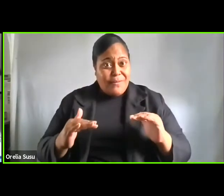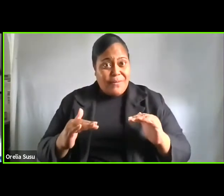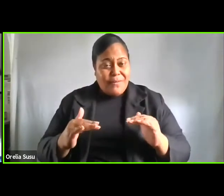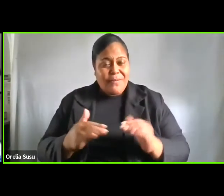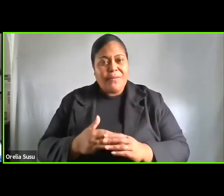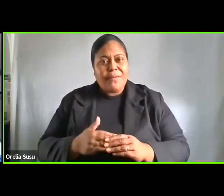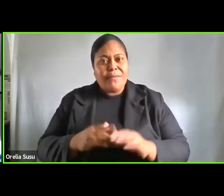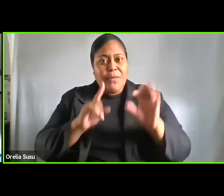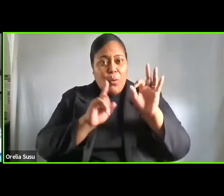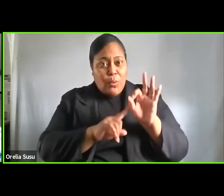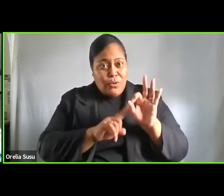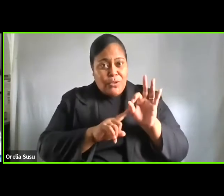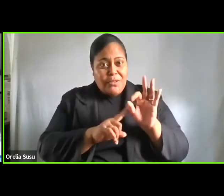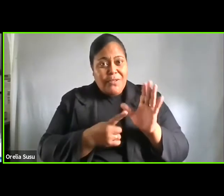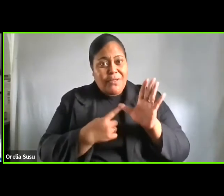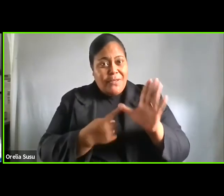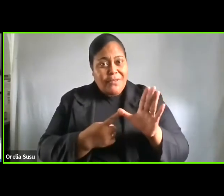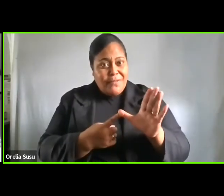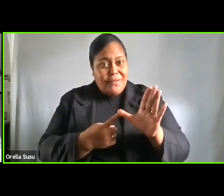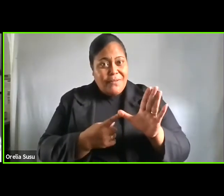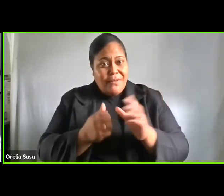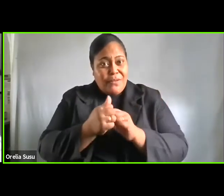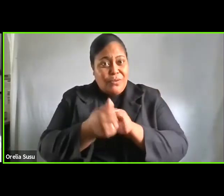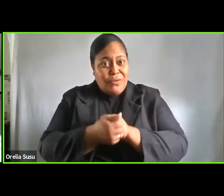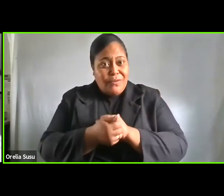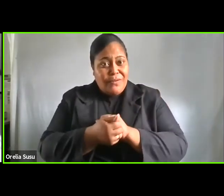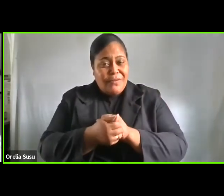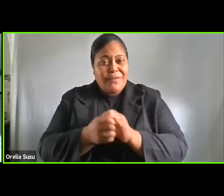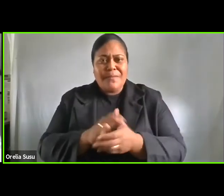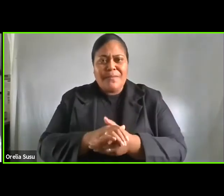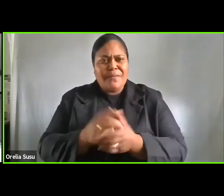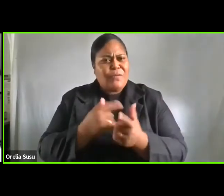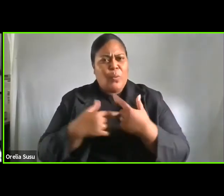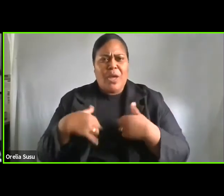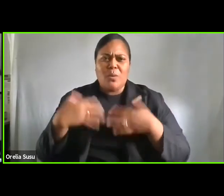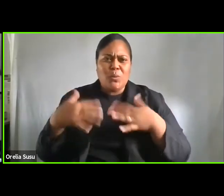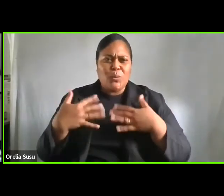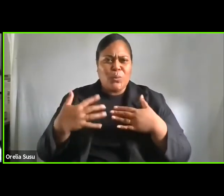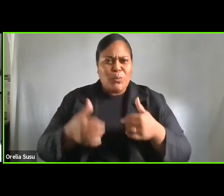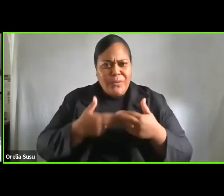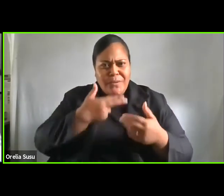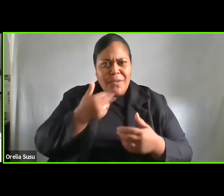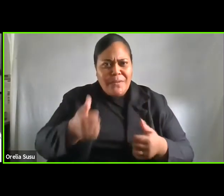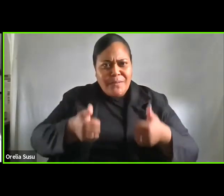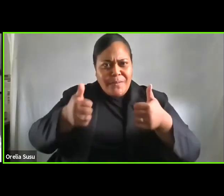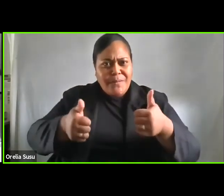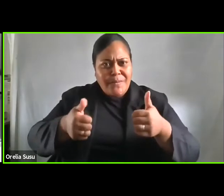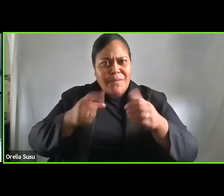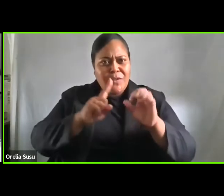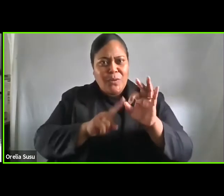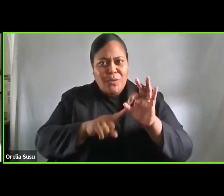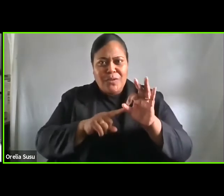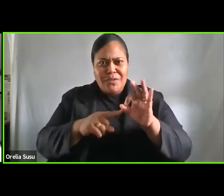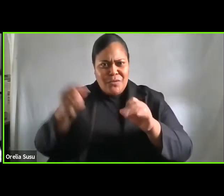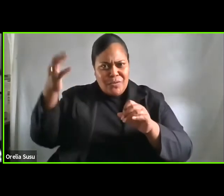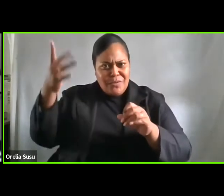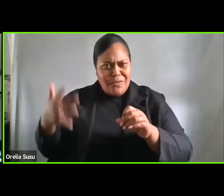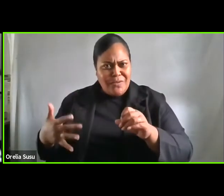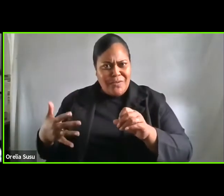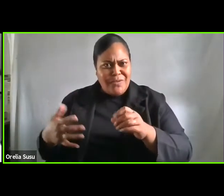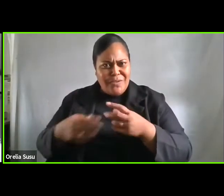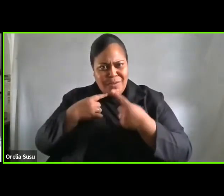and answer sessions and we've had some excellent questions coming in through uh the chat and um i'll probably